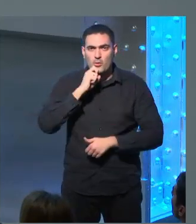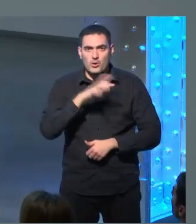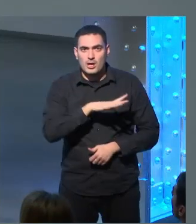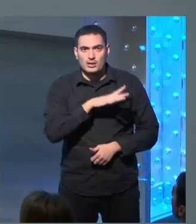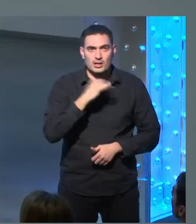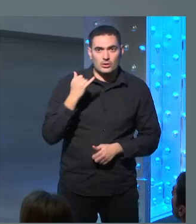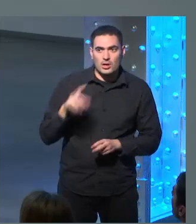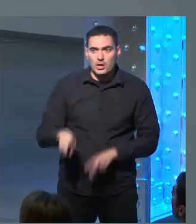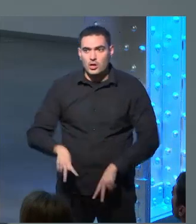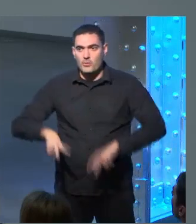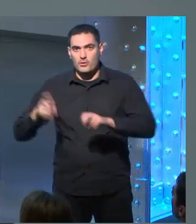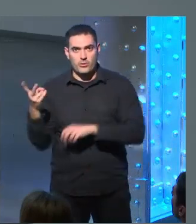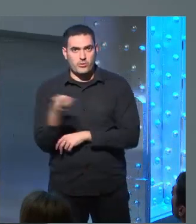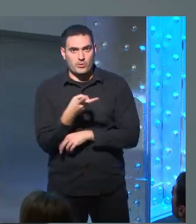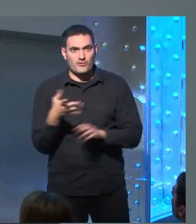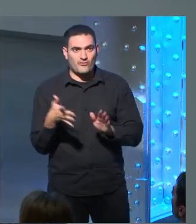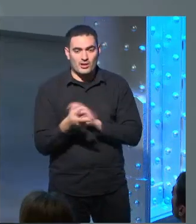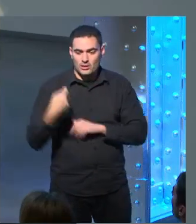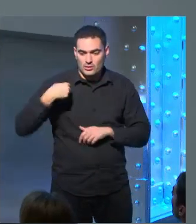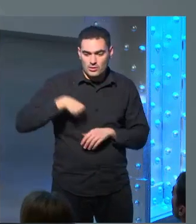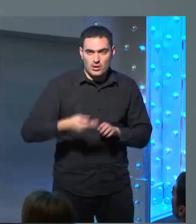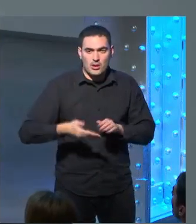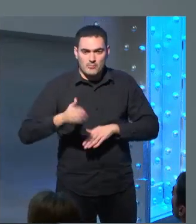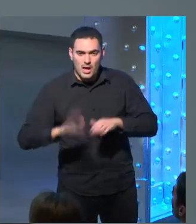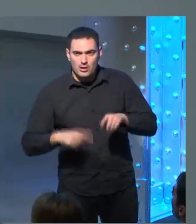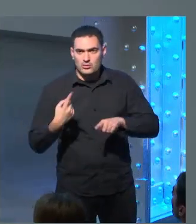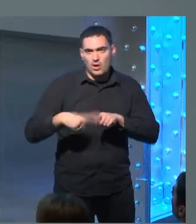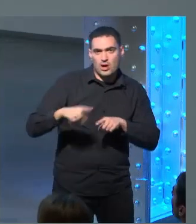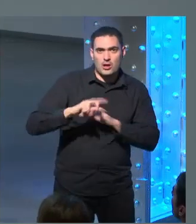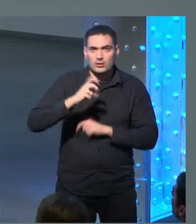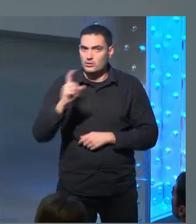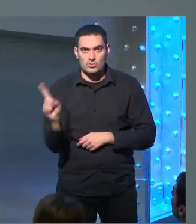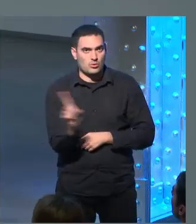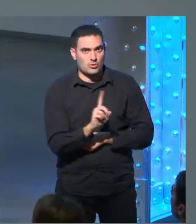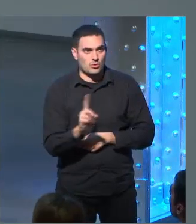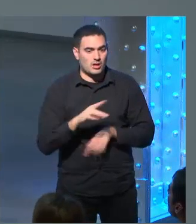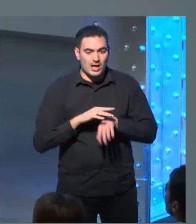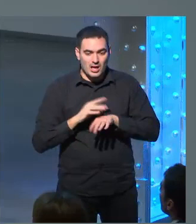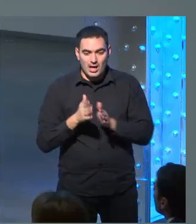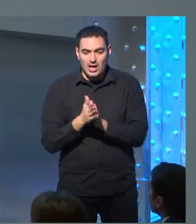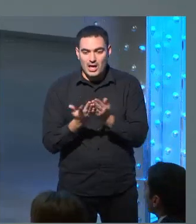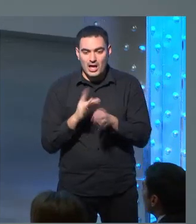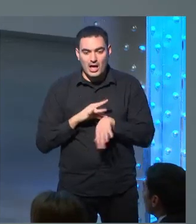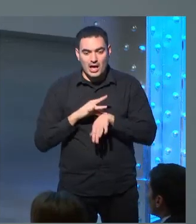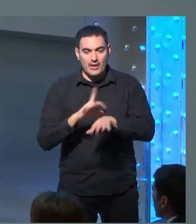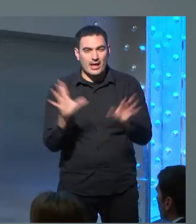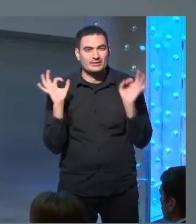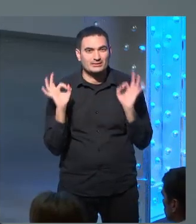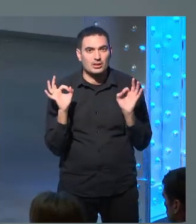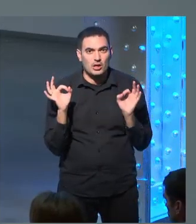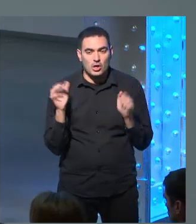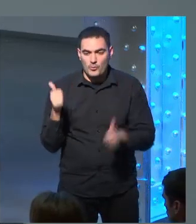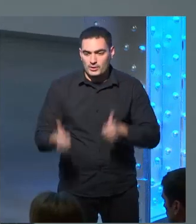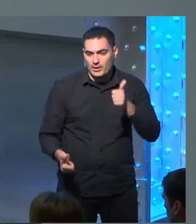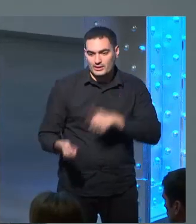and the future is going to compete in talent and innovation. It's not going to compete in low salaries or anything. The agenda